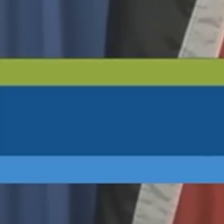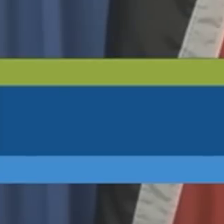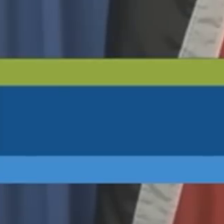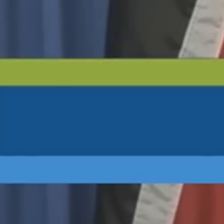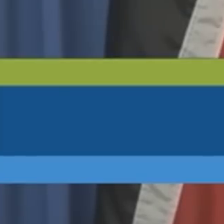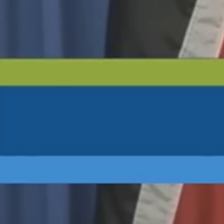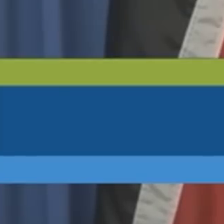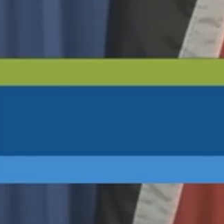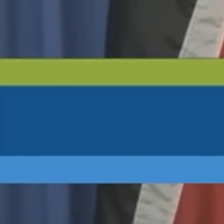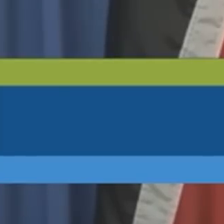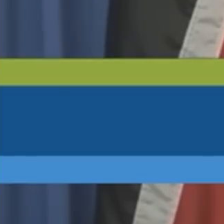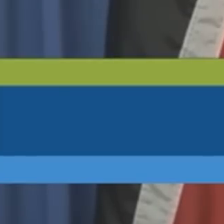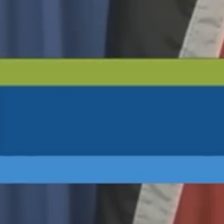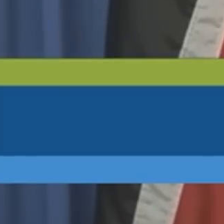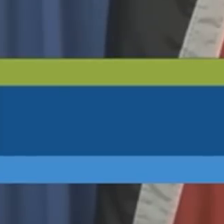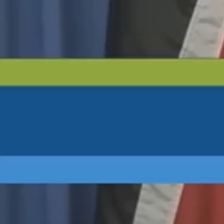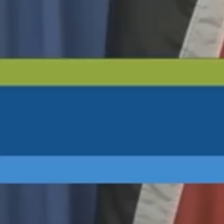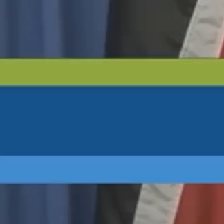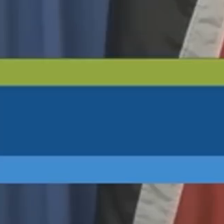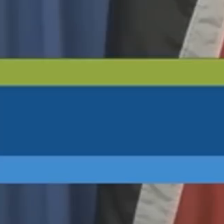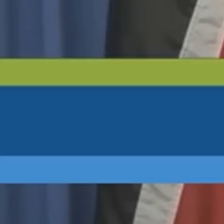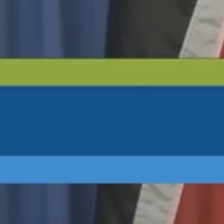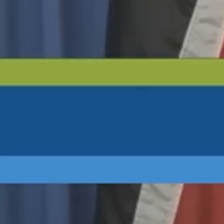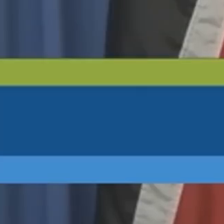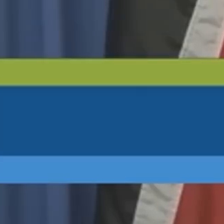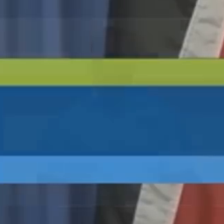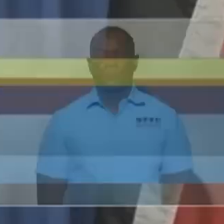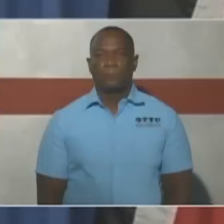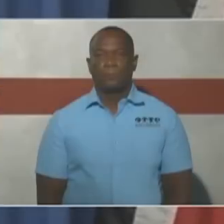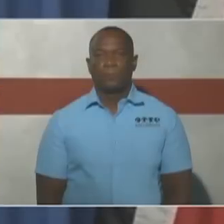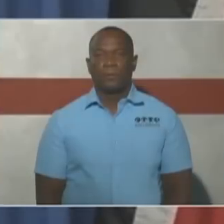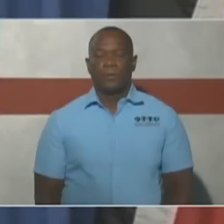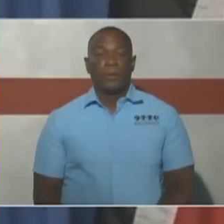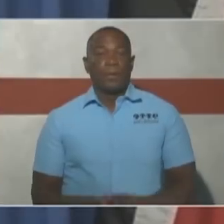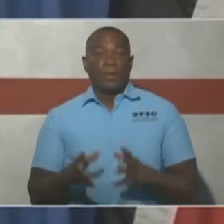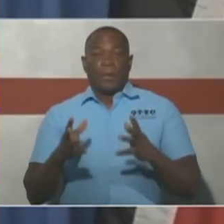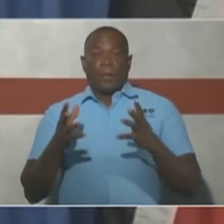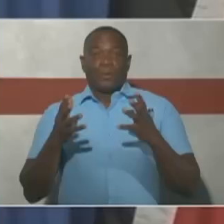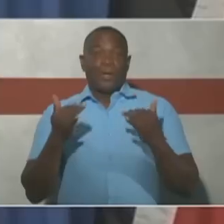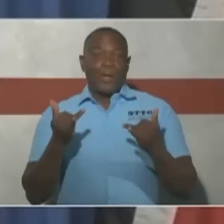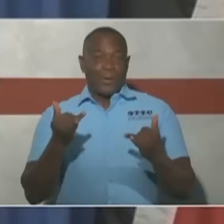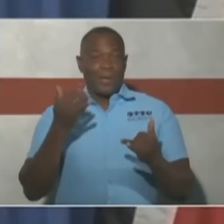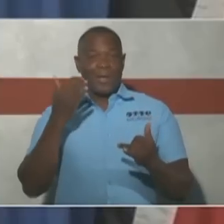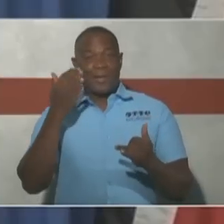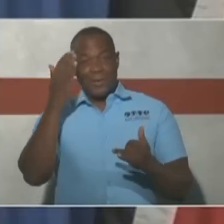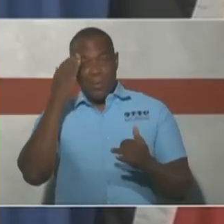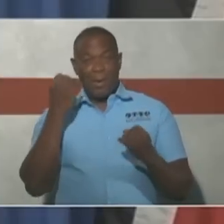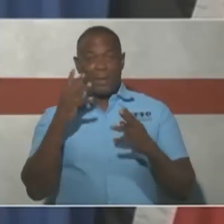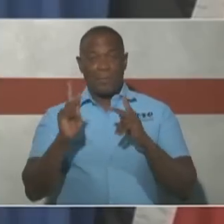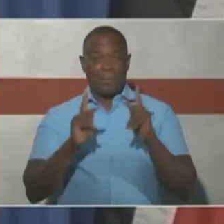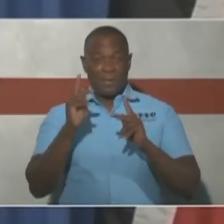up. Because we are doing what we never thought we'd be doing. We are entering